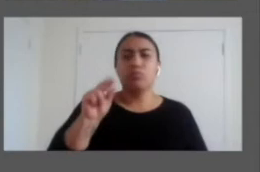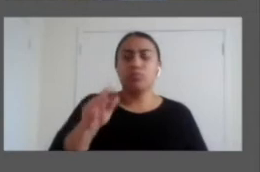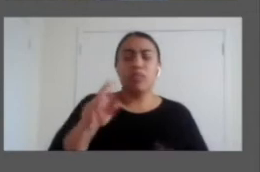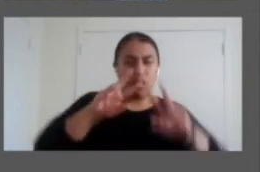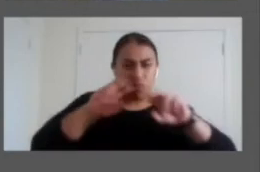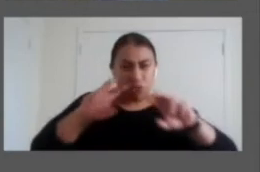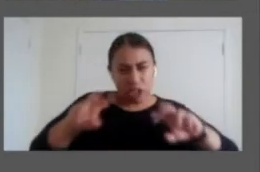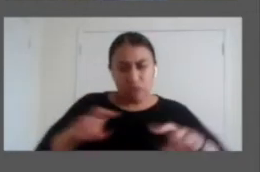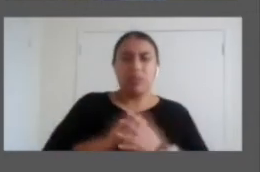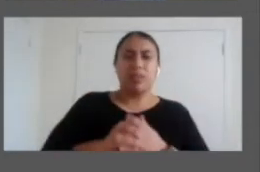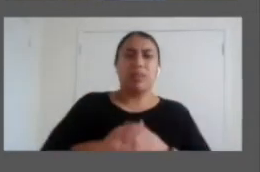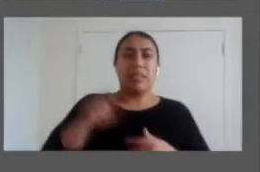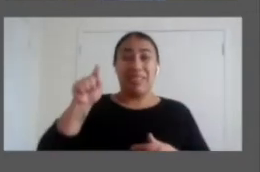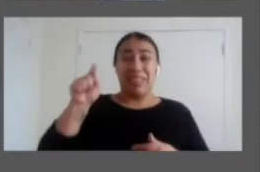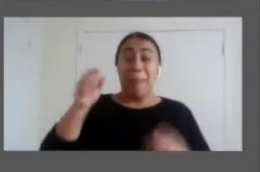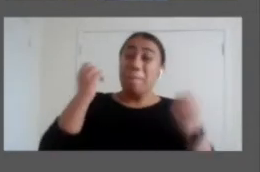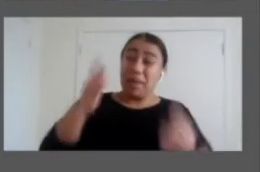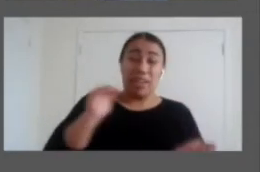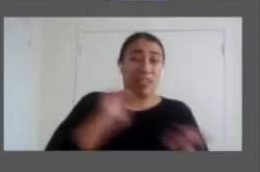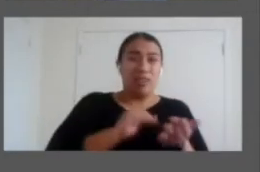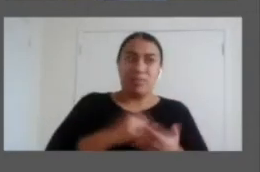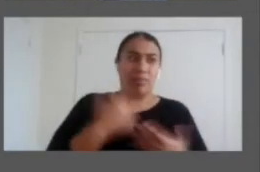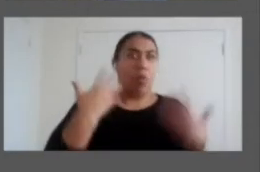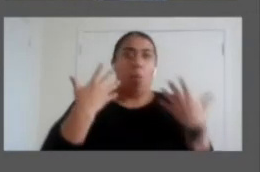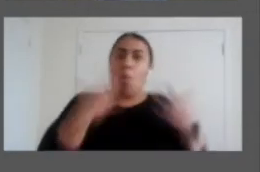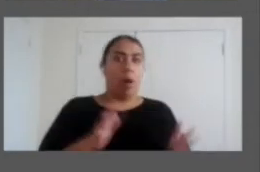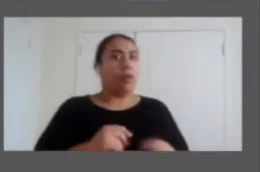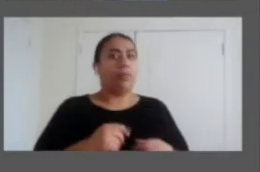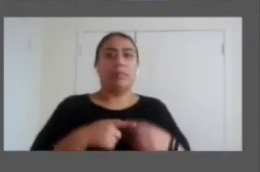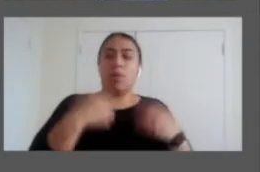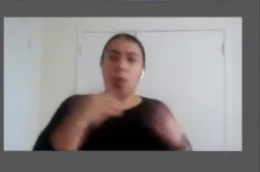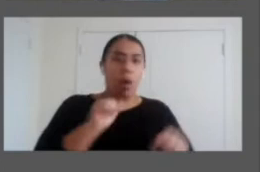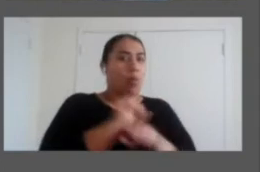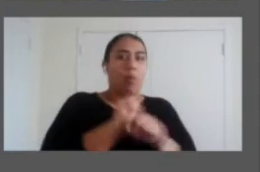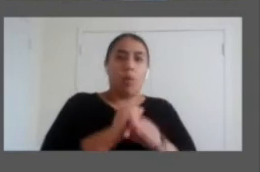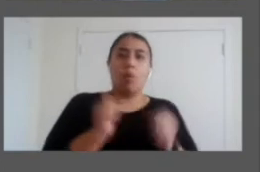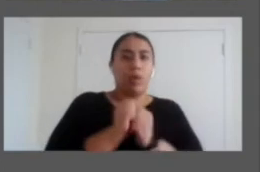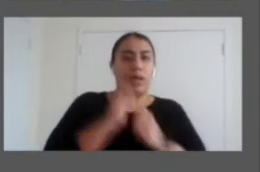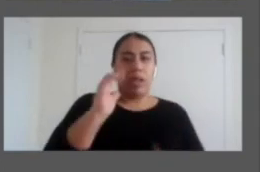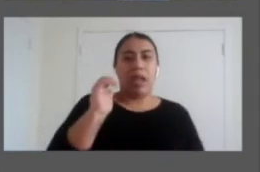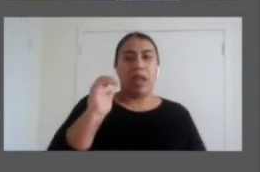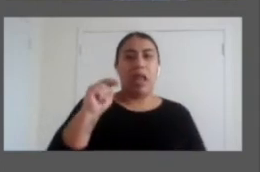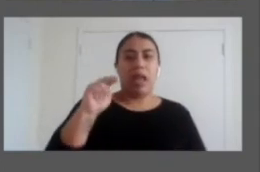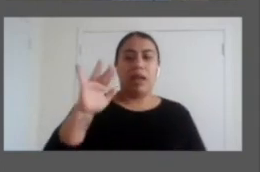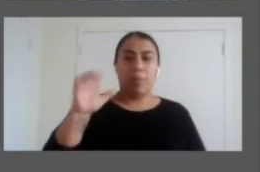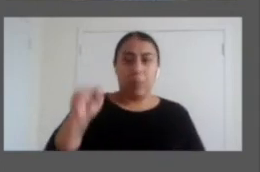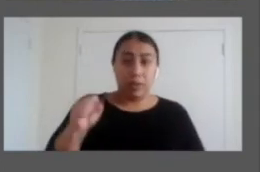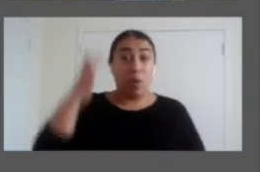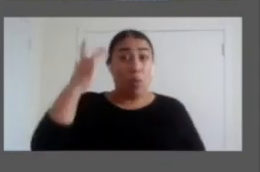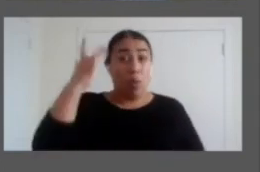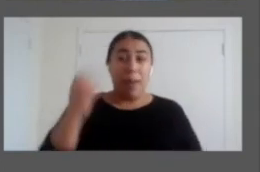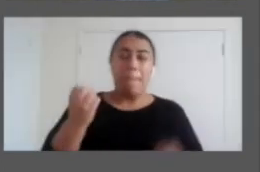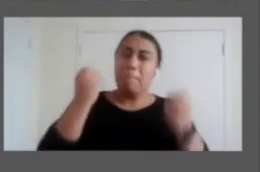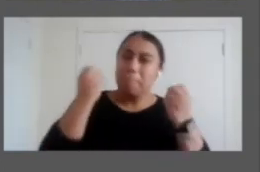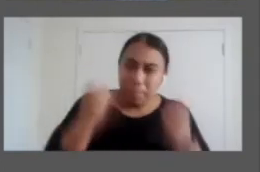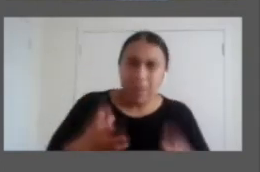willing to prescribe to patients, he wouldn't have any legitimate medical cannabis patients to participate in his research study, which led him to opening